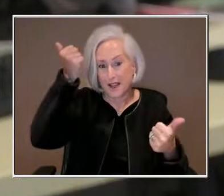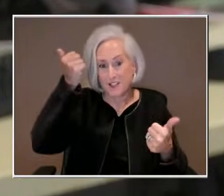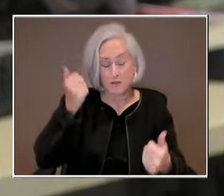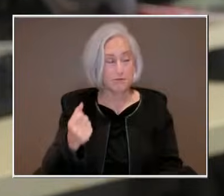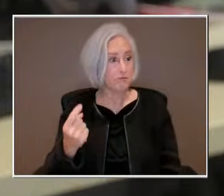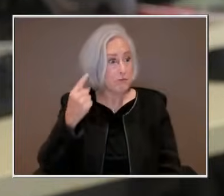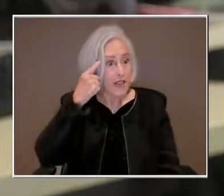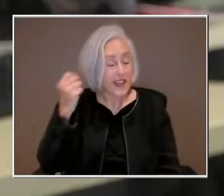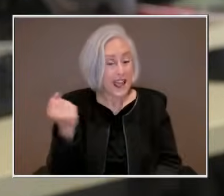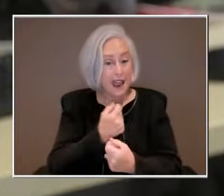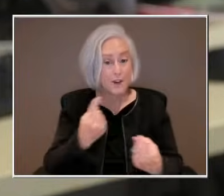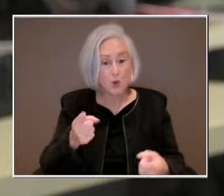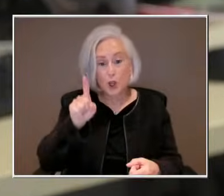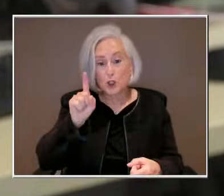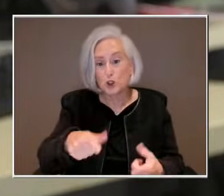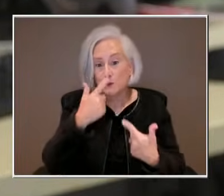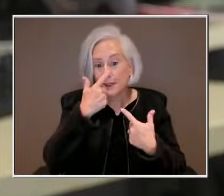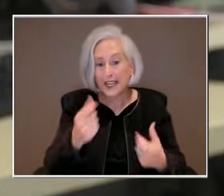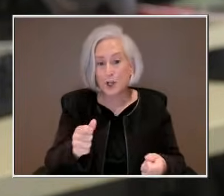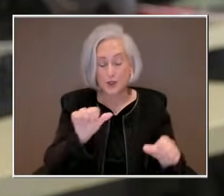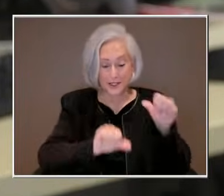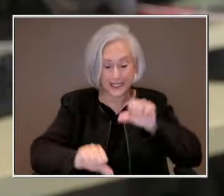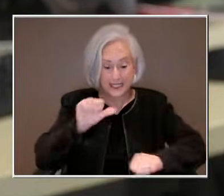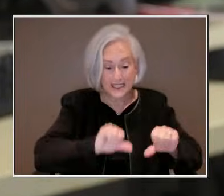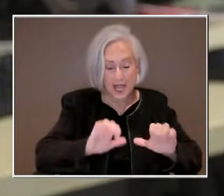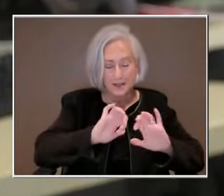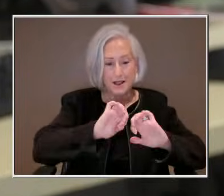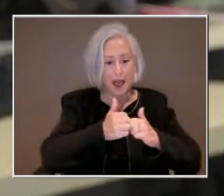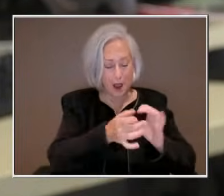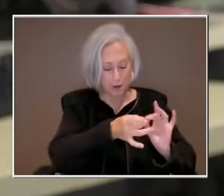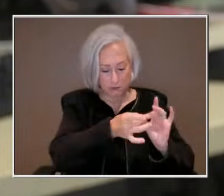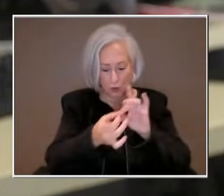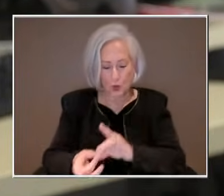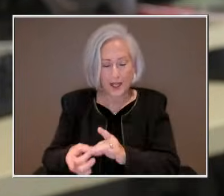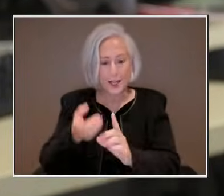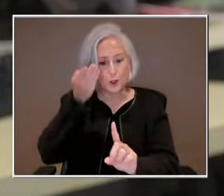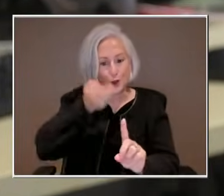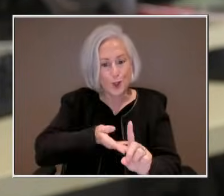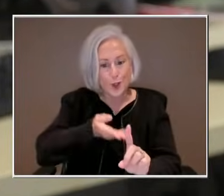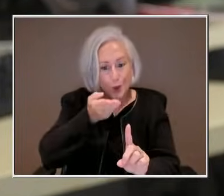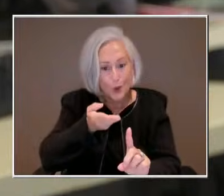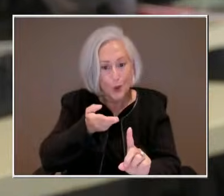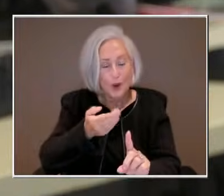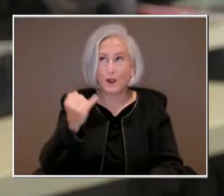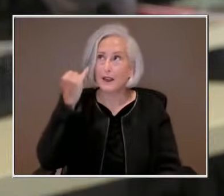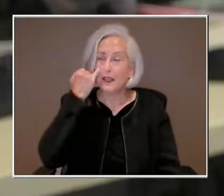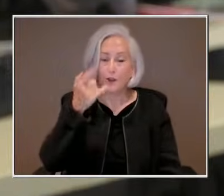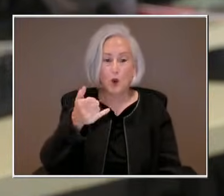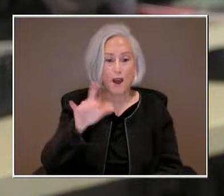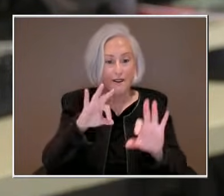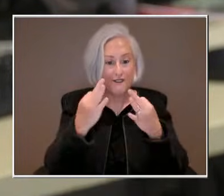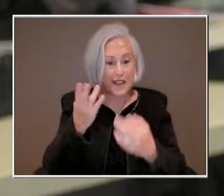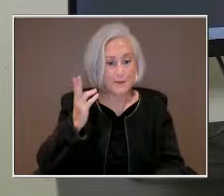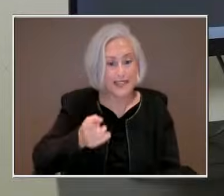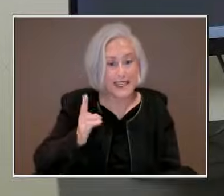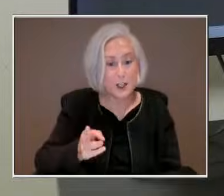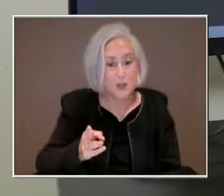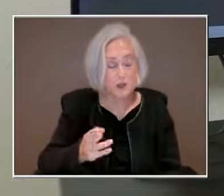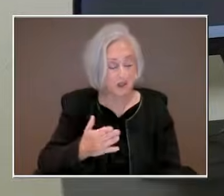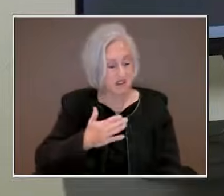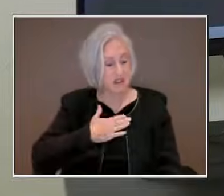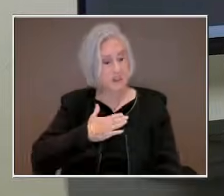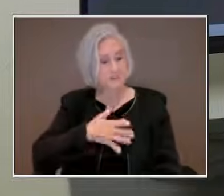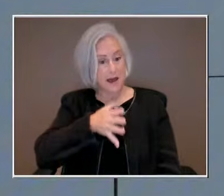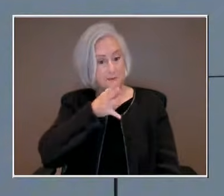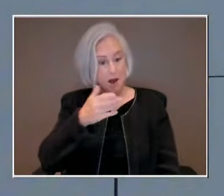in science things and how it relates to you. And if you have a family history of, my mother had dementia, and so